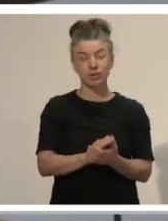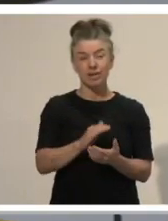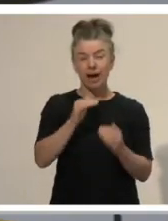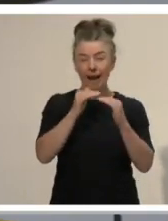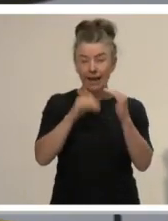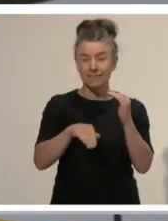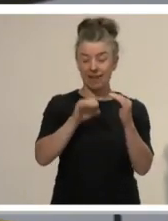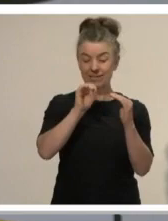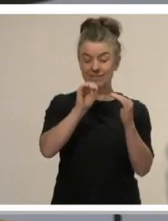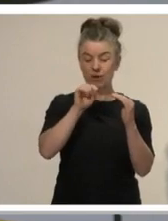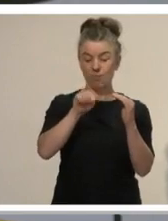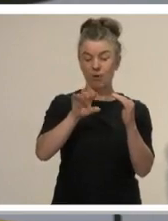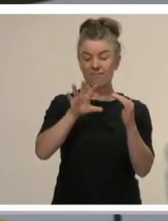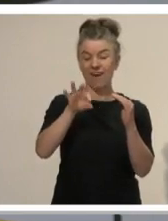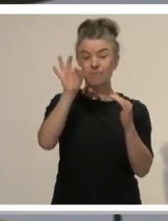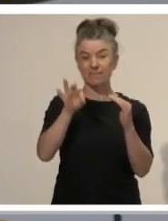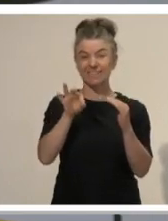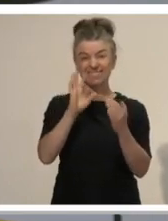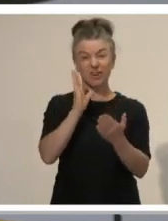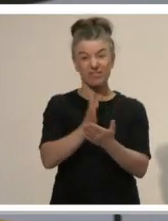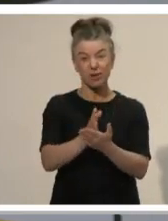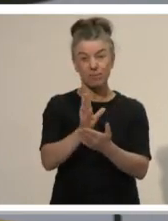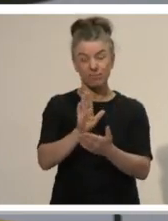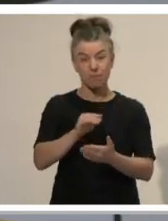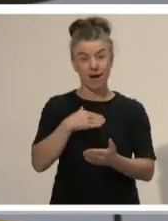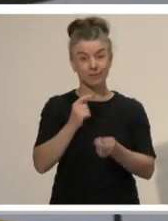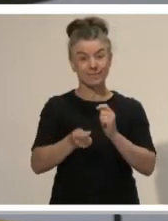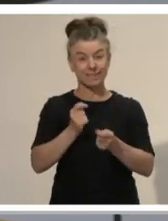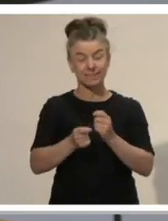0.05% were positive. And we've now processed